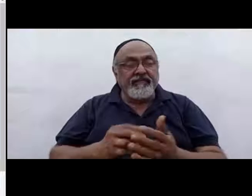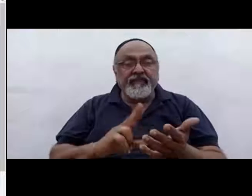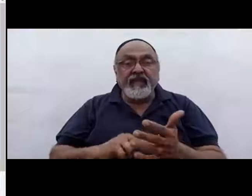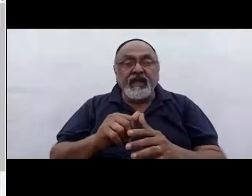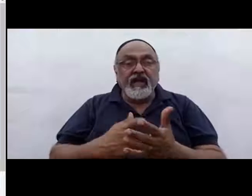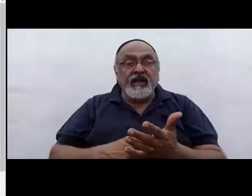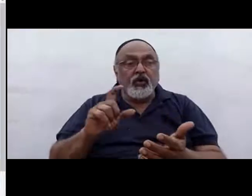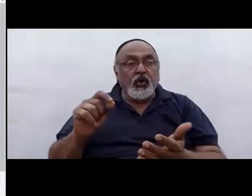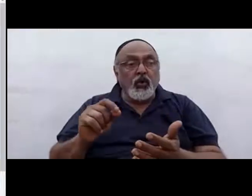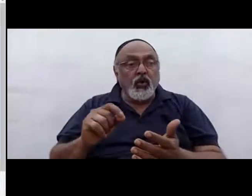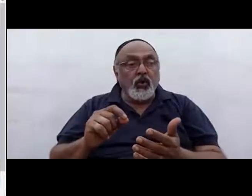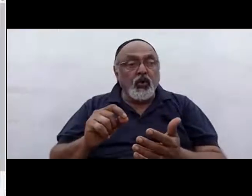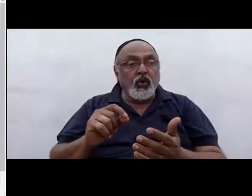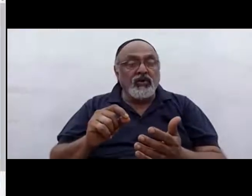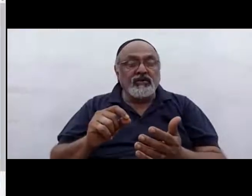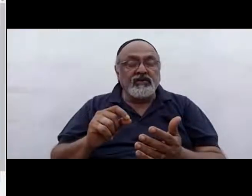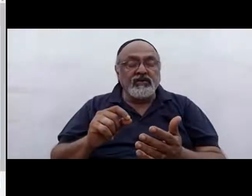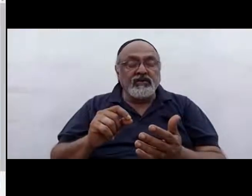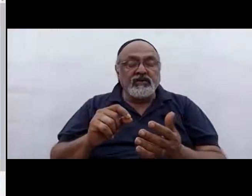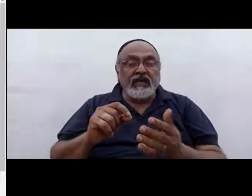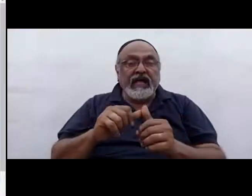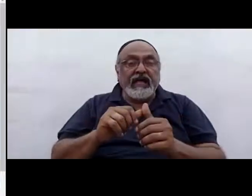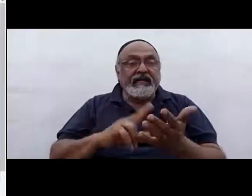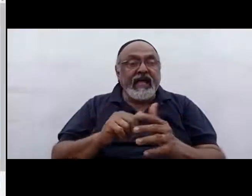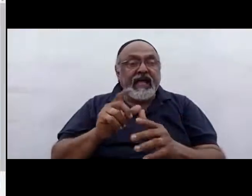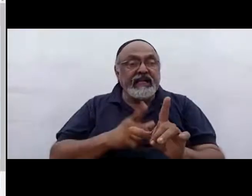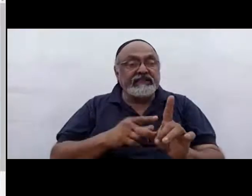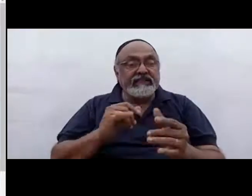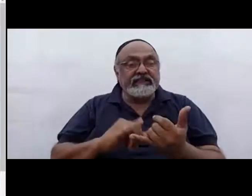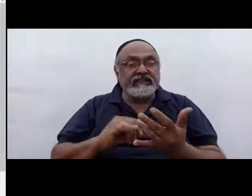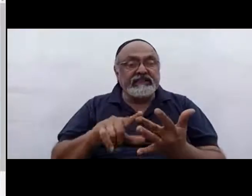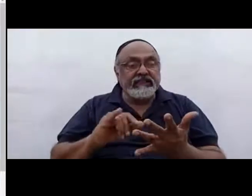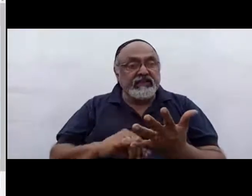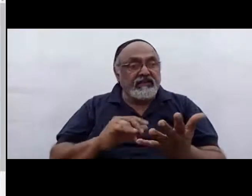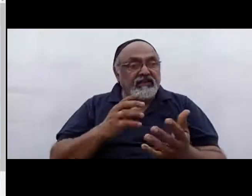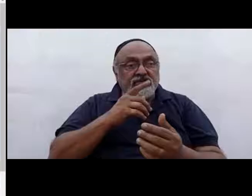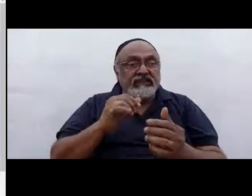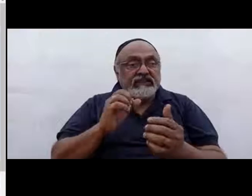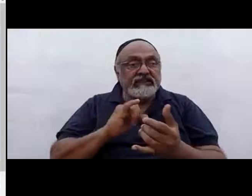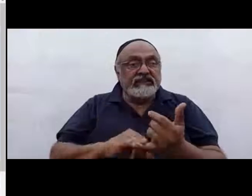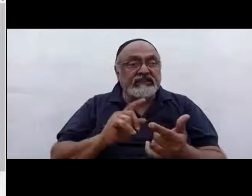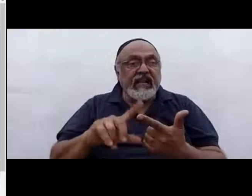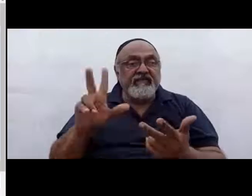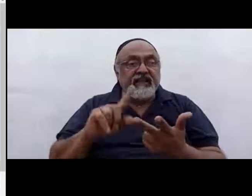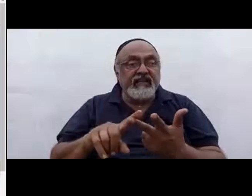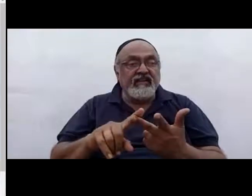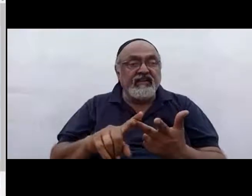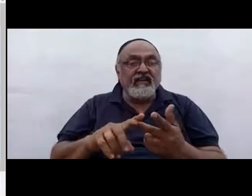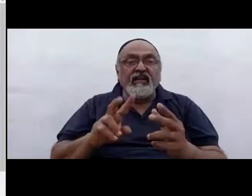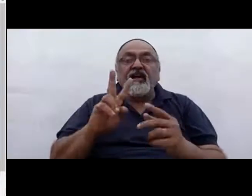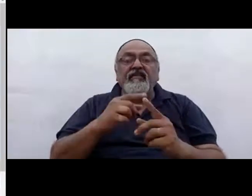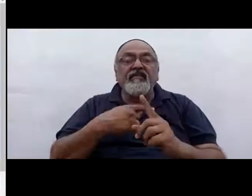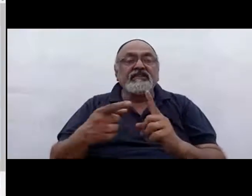that is Selvi versus state of Karnataka. And usually all this pops up. It basically does the work of